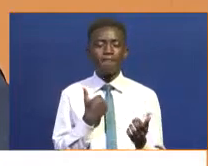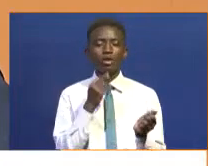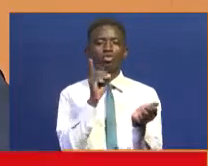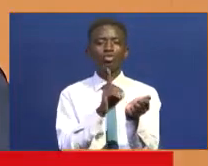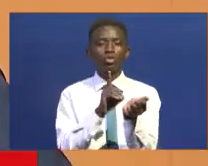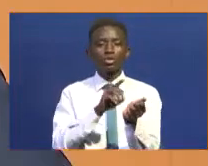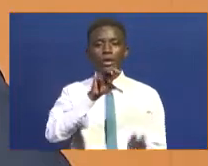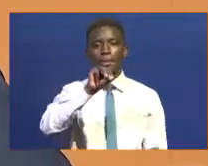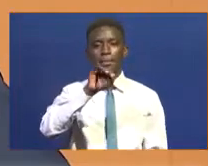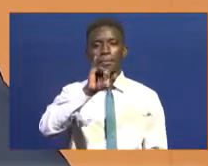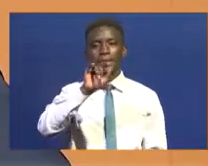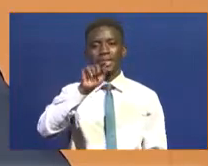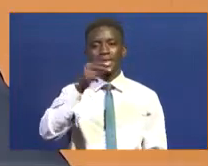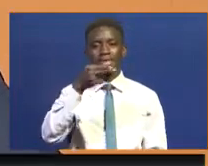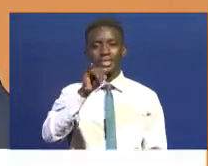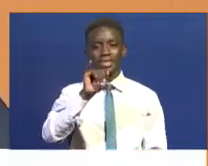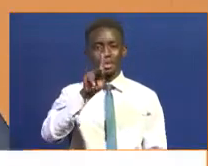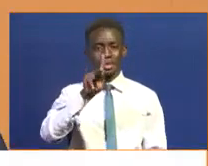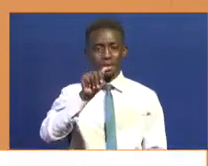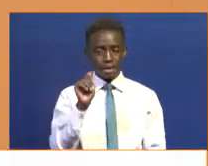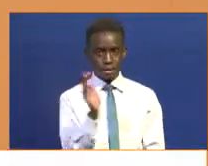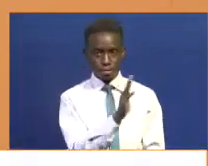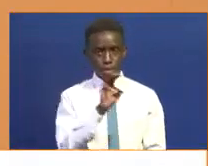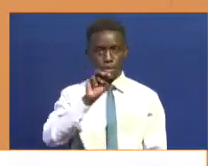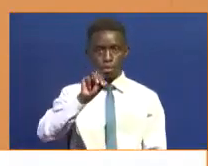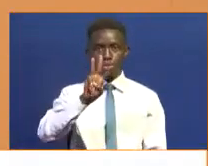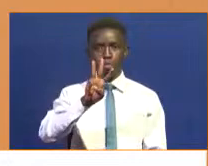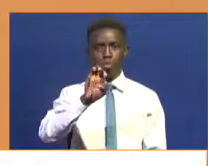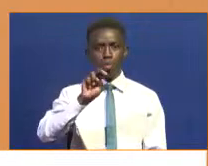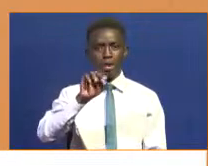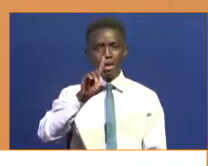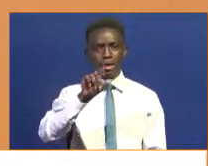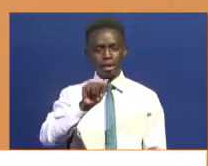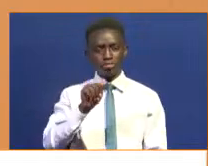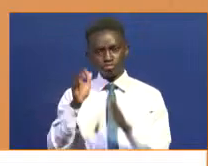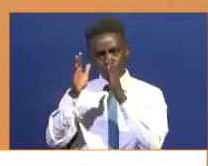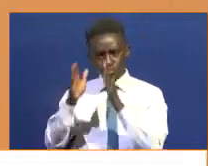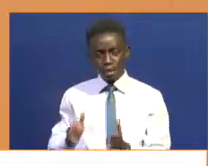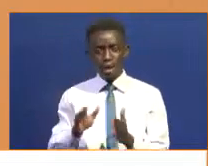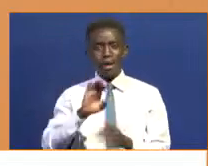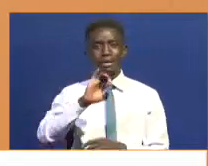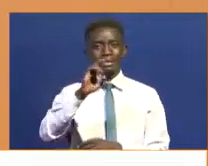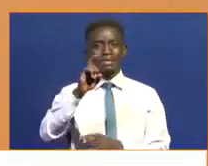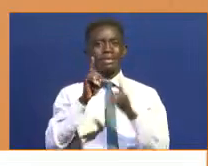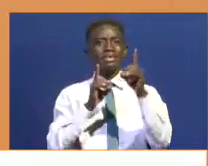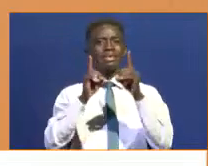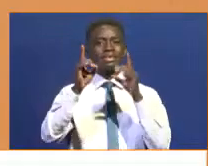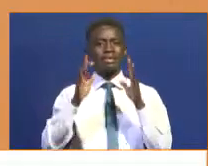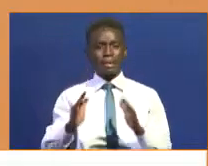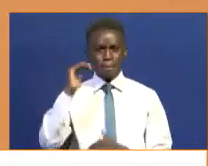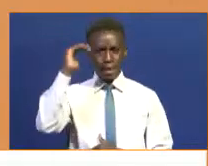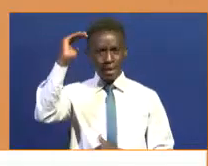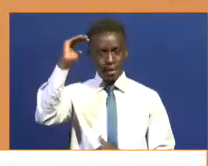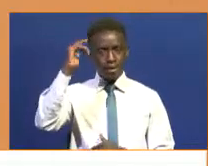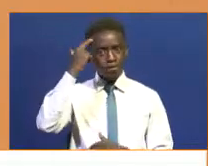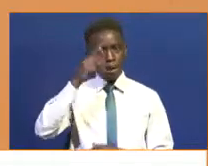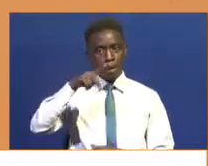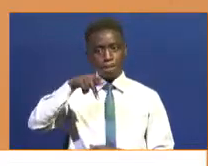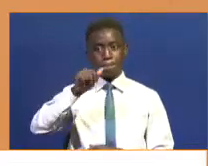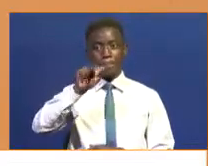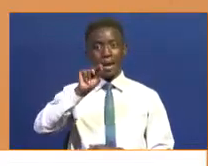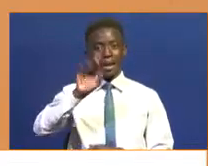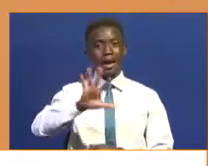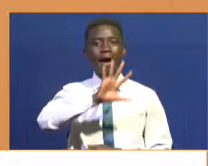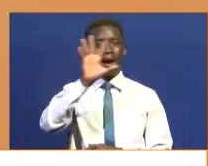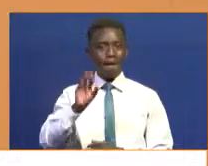Mwenda. He's the executive director at Pan-African Climate Justice, joining us this morning. And of course,